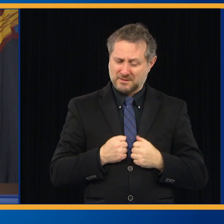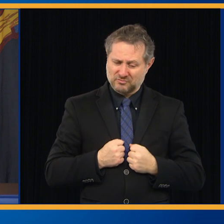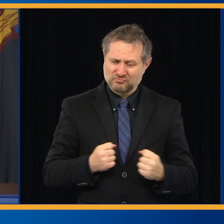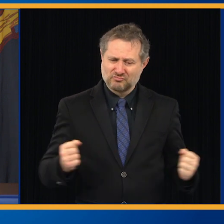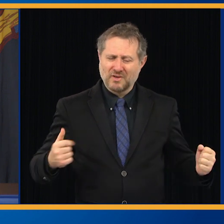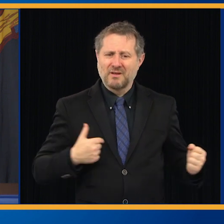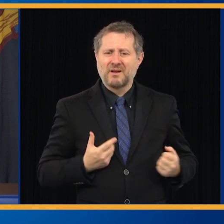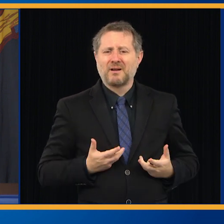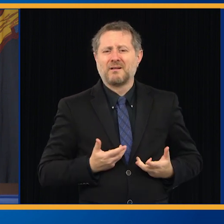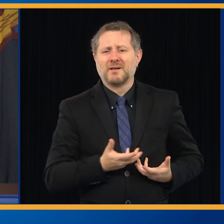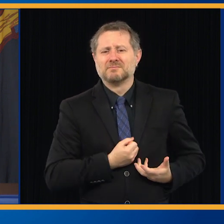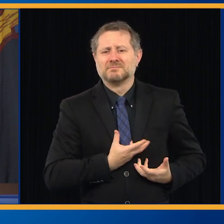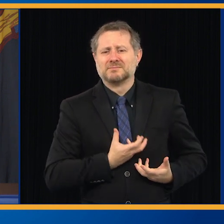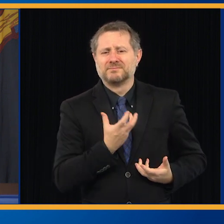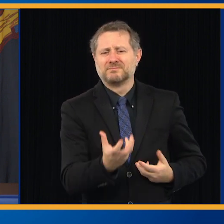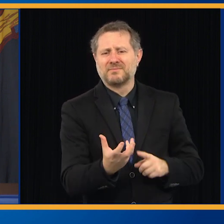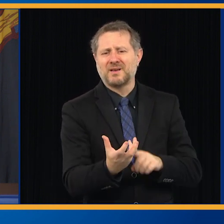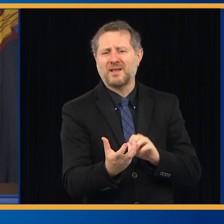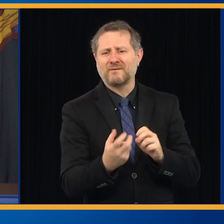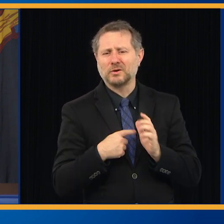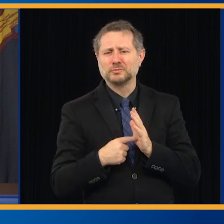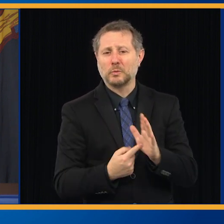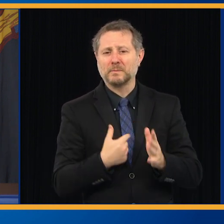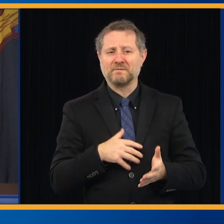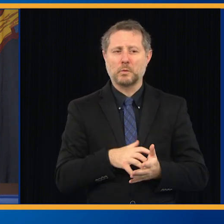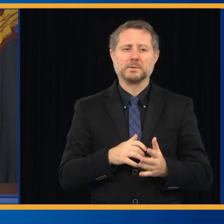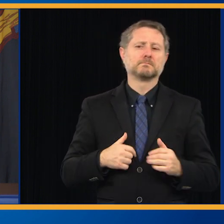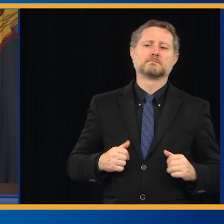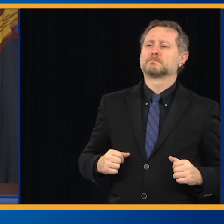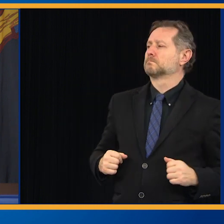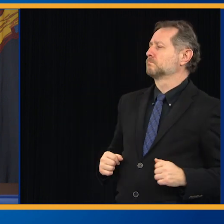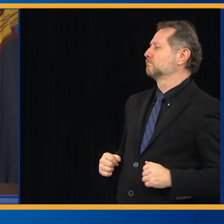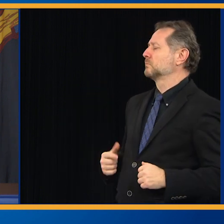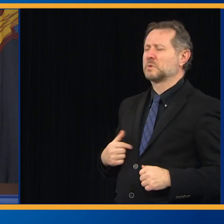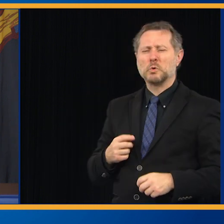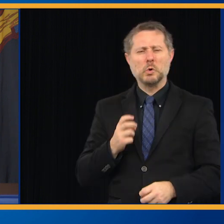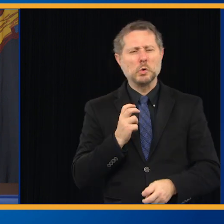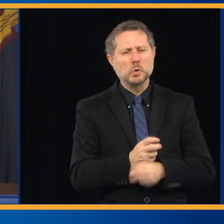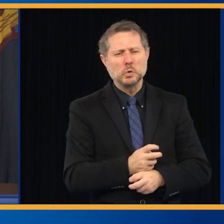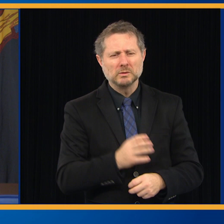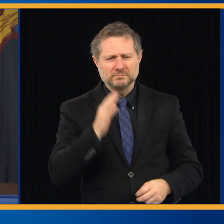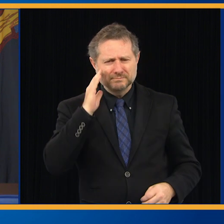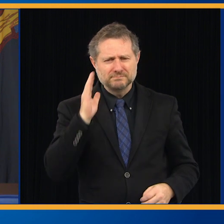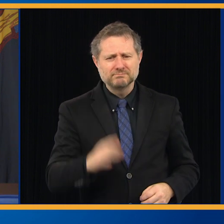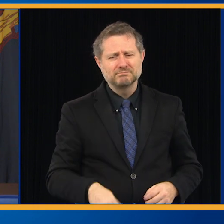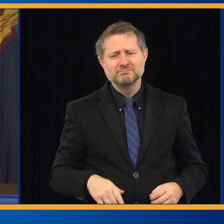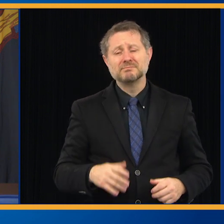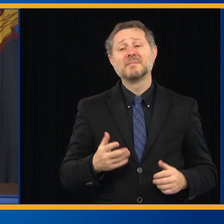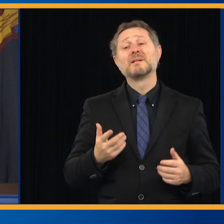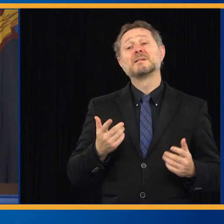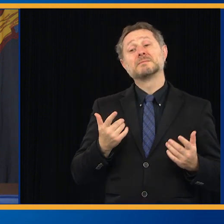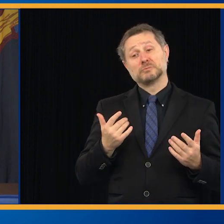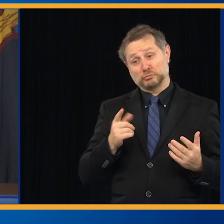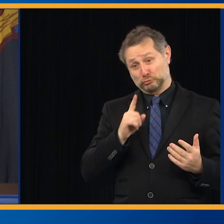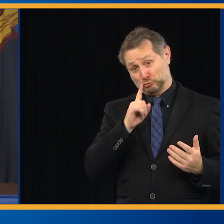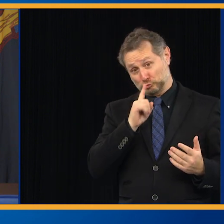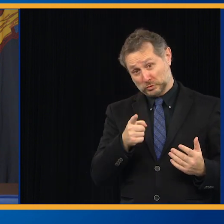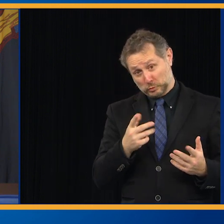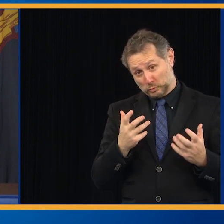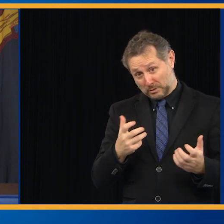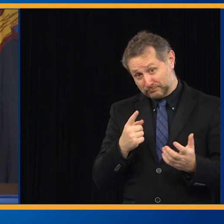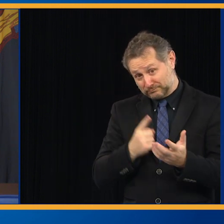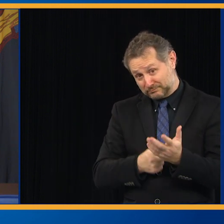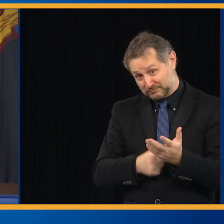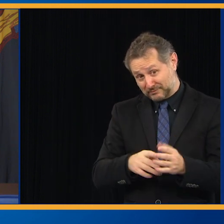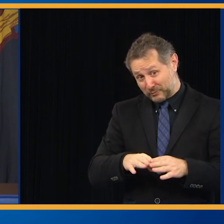show that vulnerability. It's hard to do that. That's why in some ways you have to be tough to be able to talk about love. But